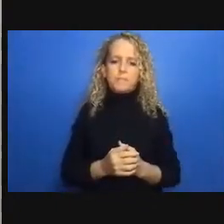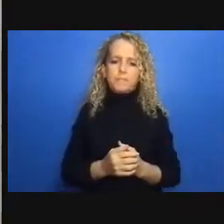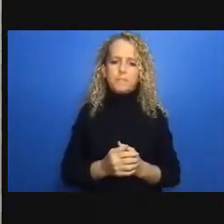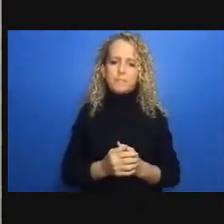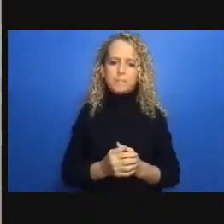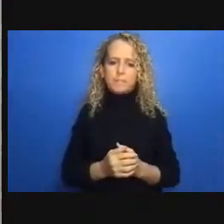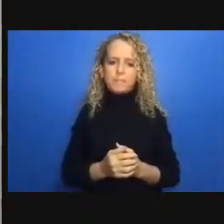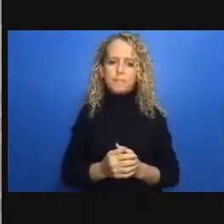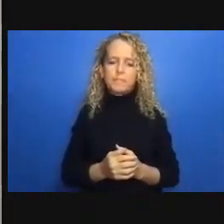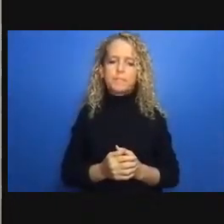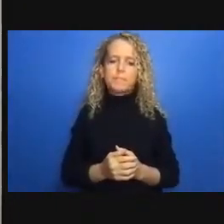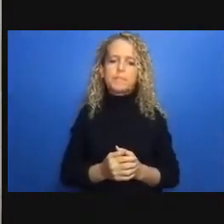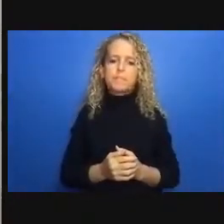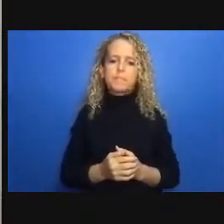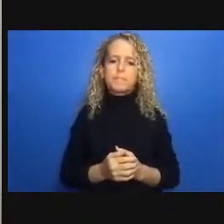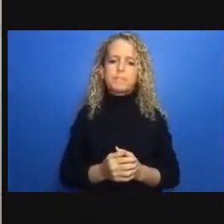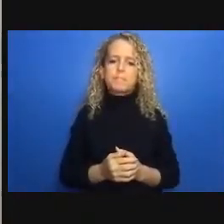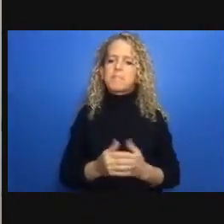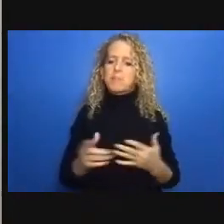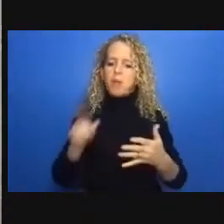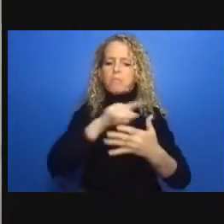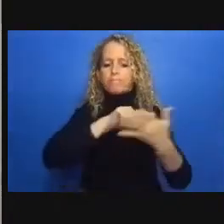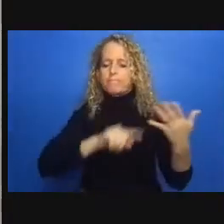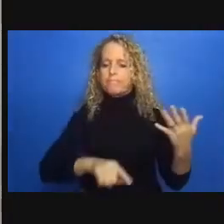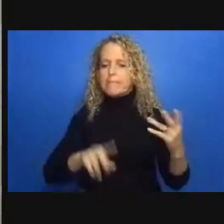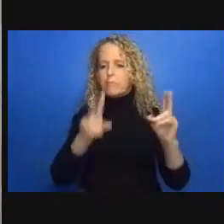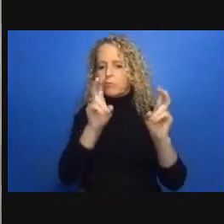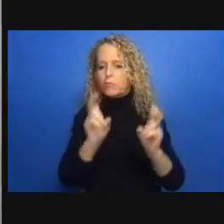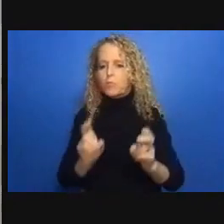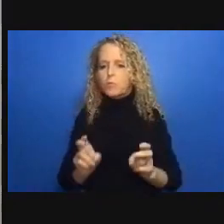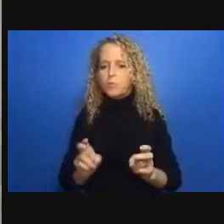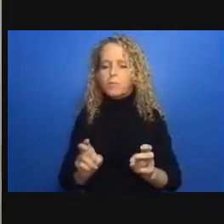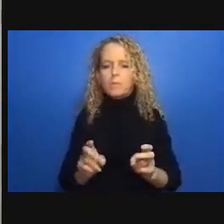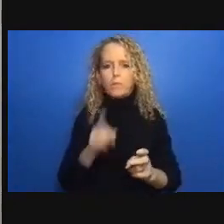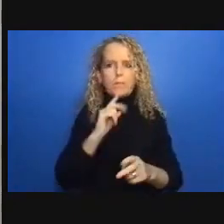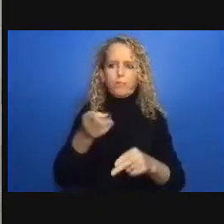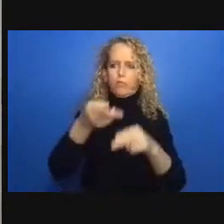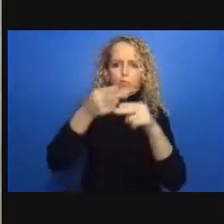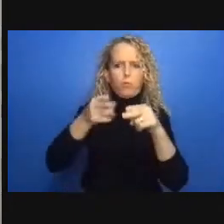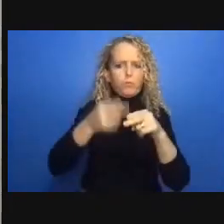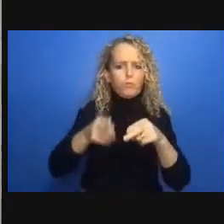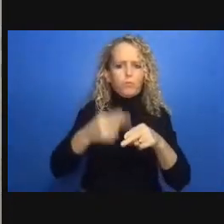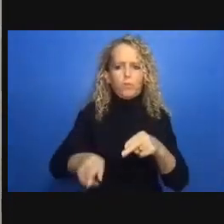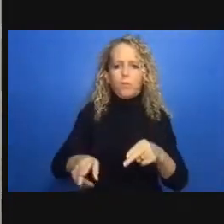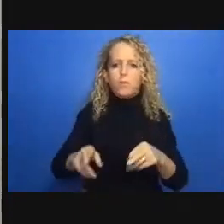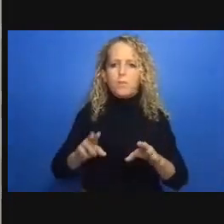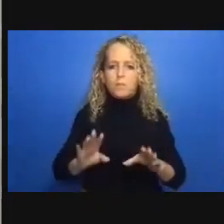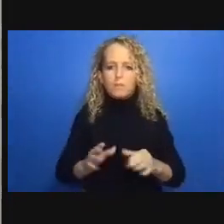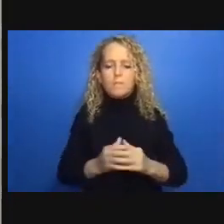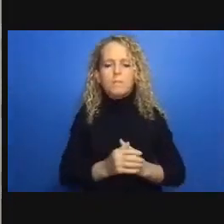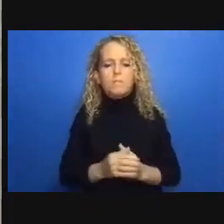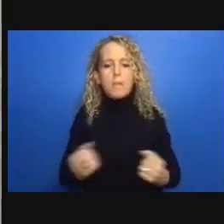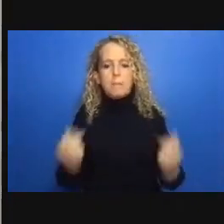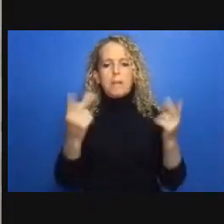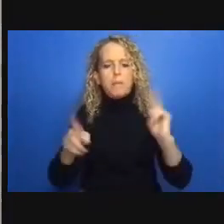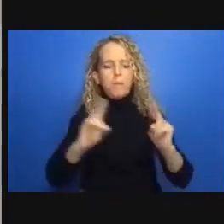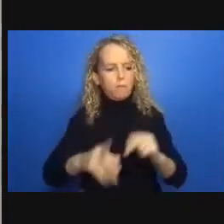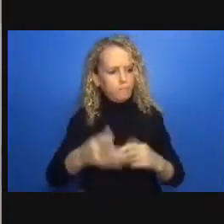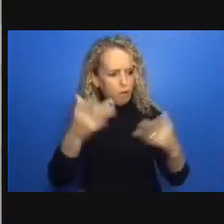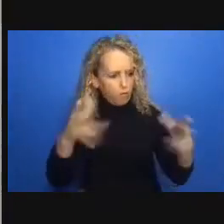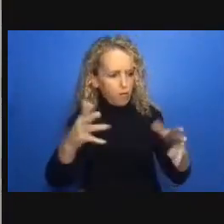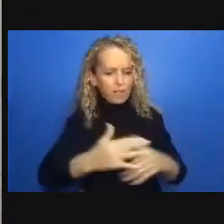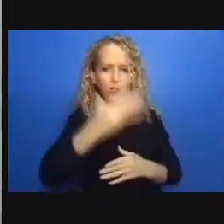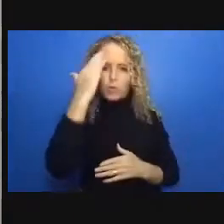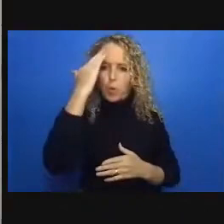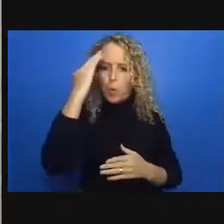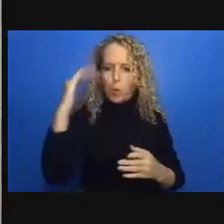into, you know, these are all the issues. And like I said, this is just a sliver. And many people are going to say, you're not telling me anything new, Jolene. So for those